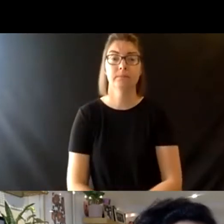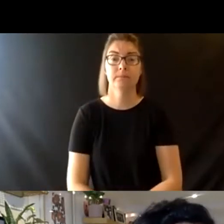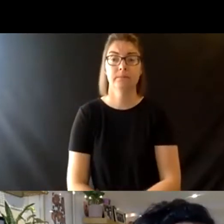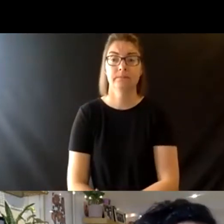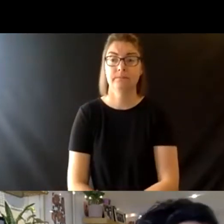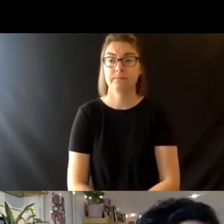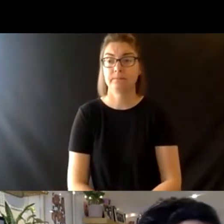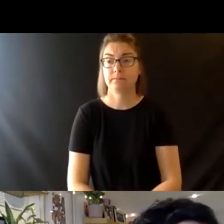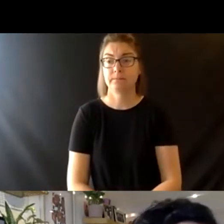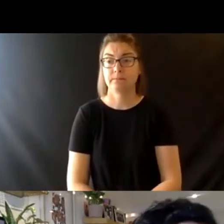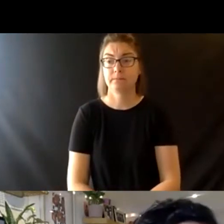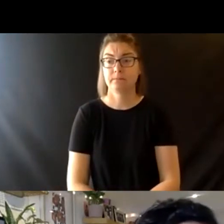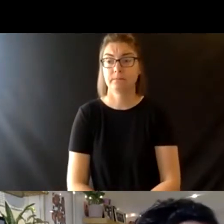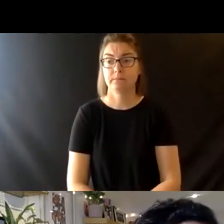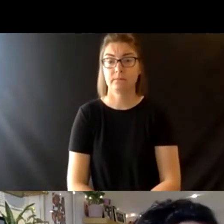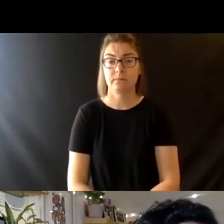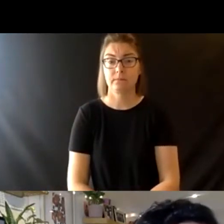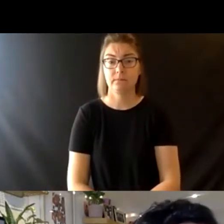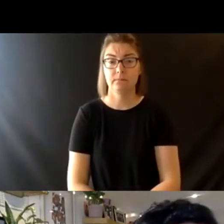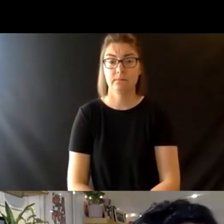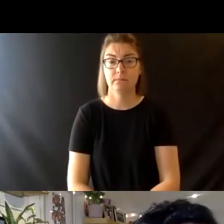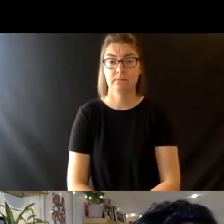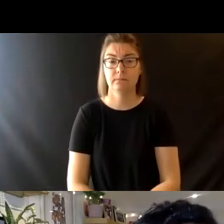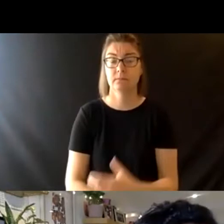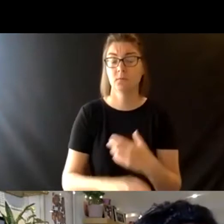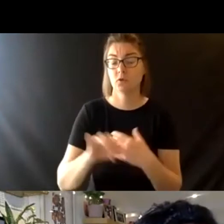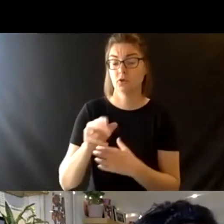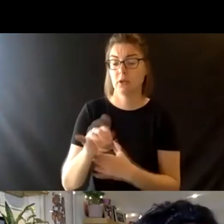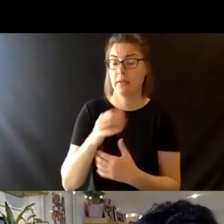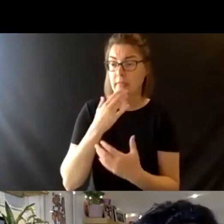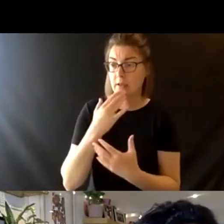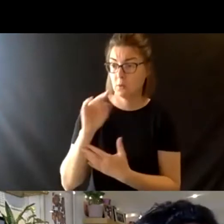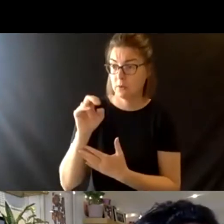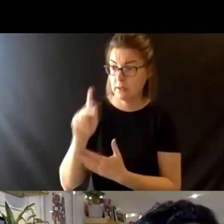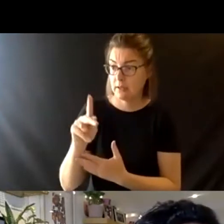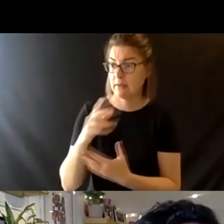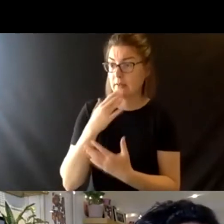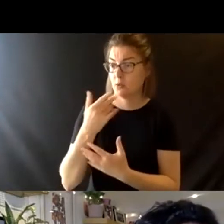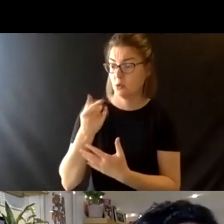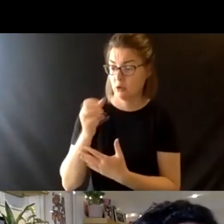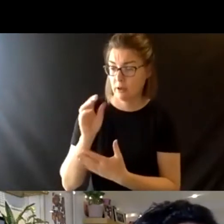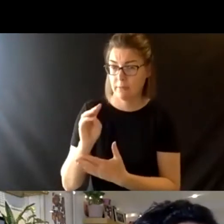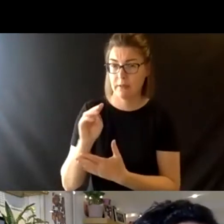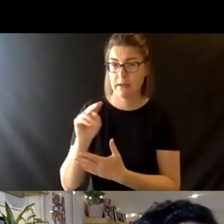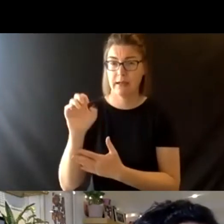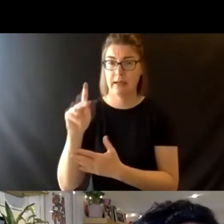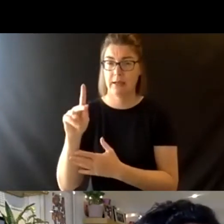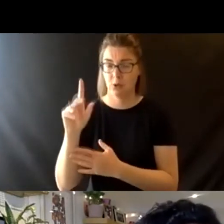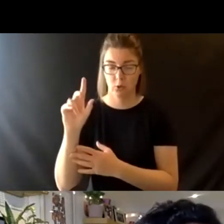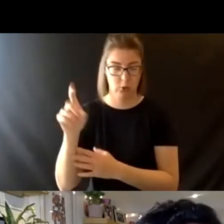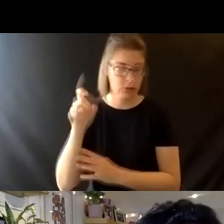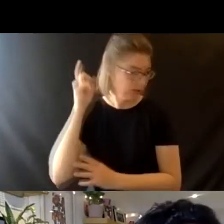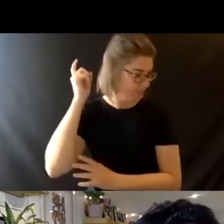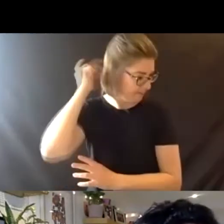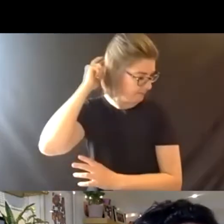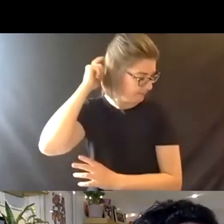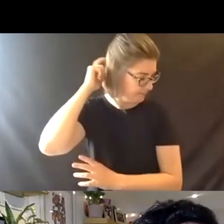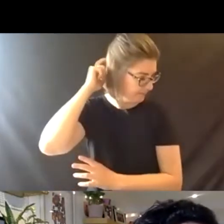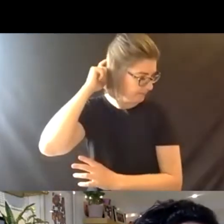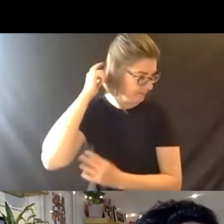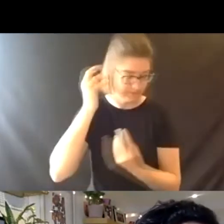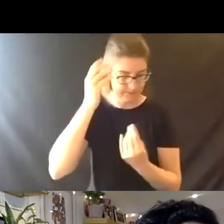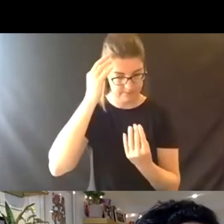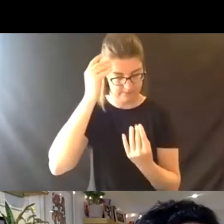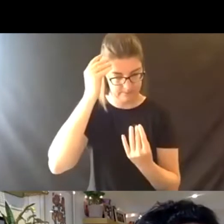Mm-hmm. Thanks, Nick. And thank you, Graham. You know, Nick, I'll keep your question in mind as I kind of reflect on